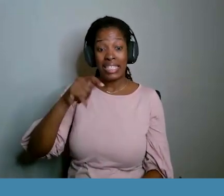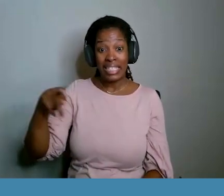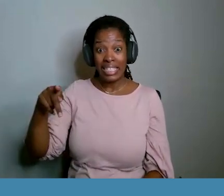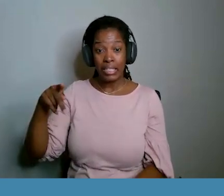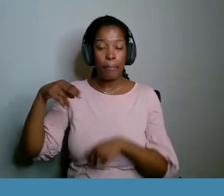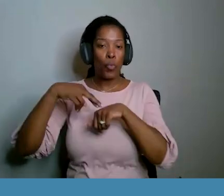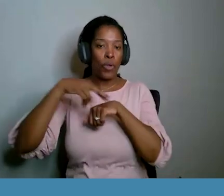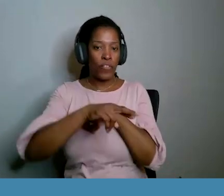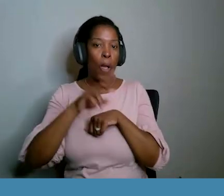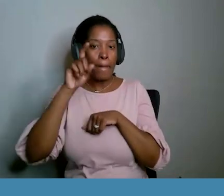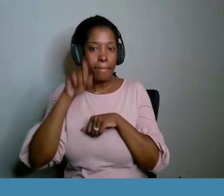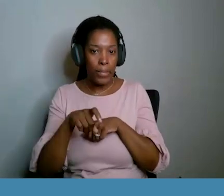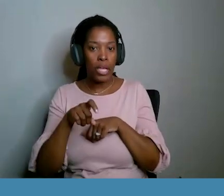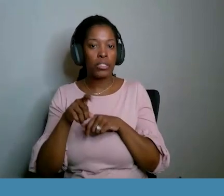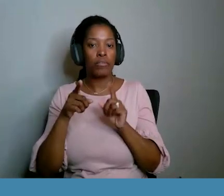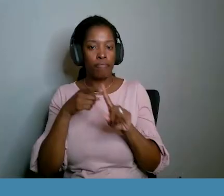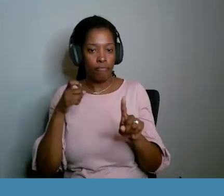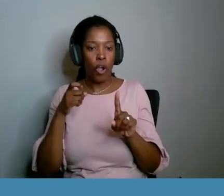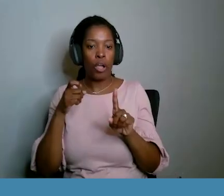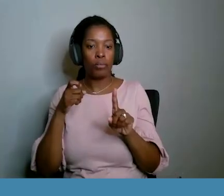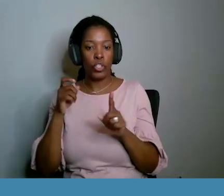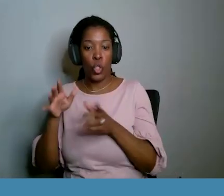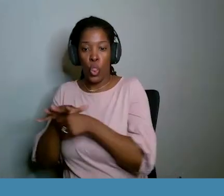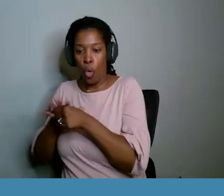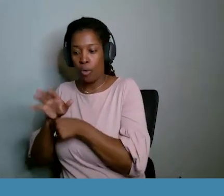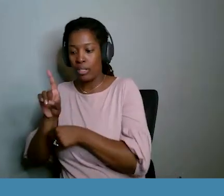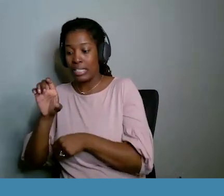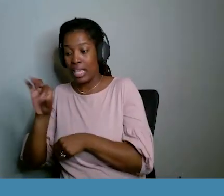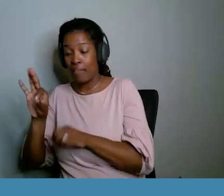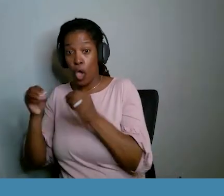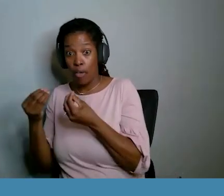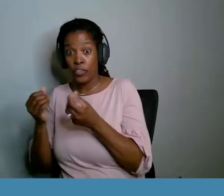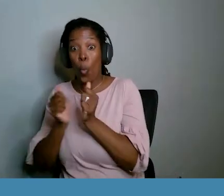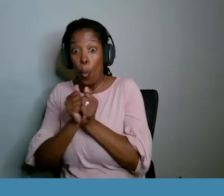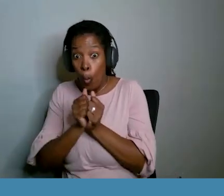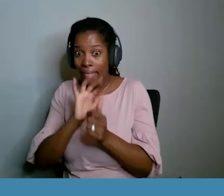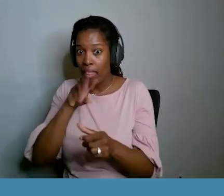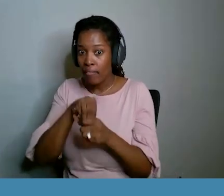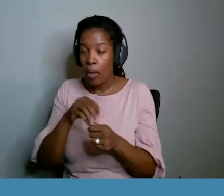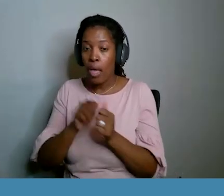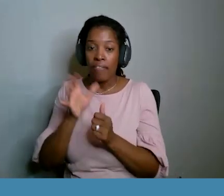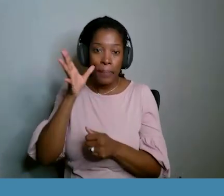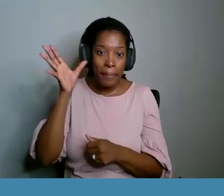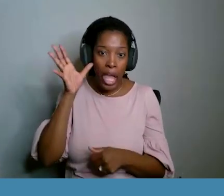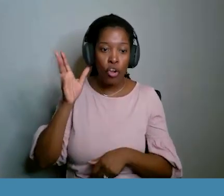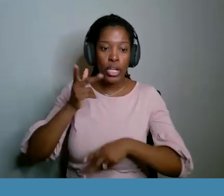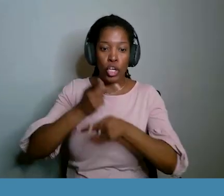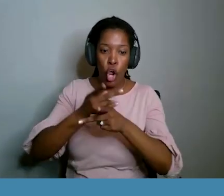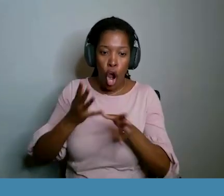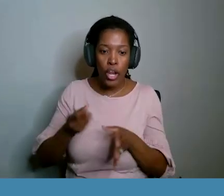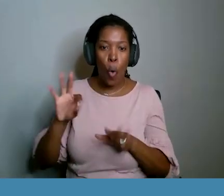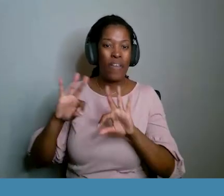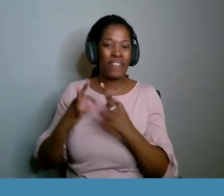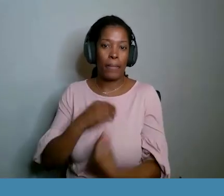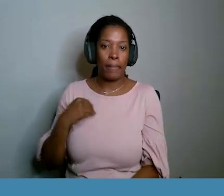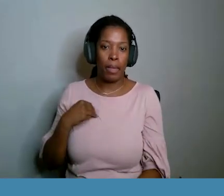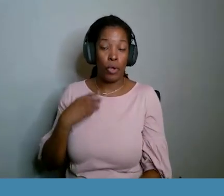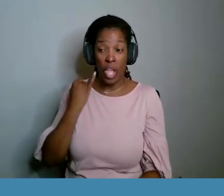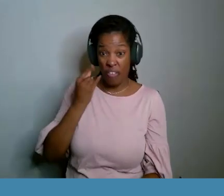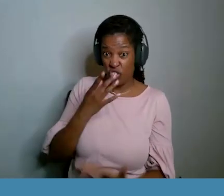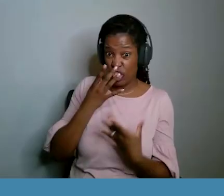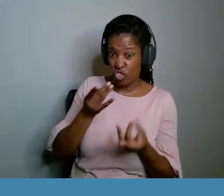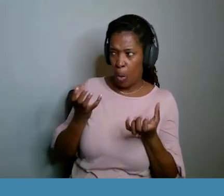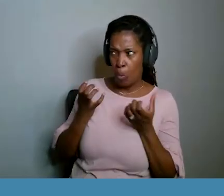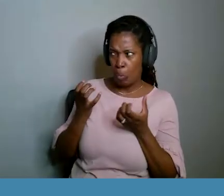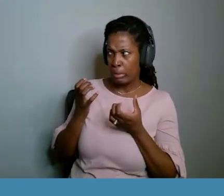office with the involvement of the parent, guardian, or family member. So if you're interested in seeking services in a SIP, you should reach